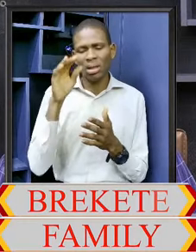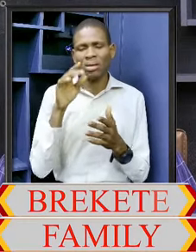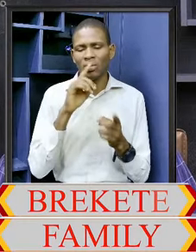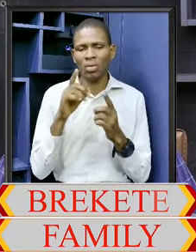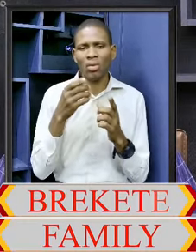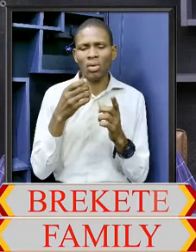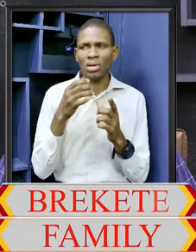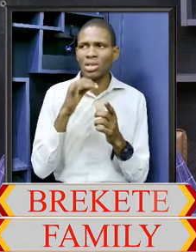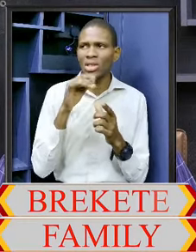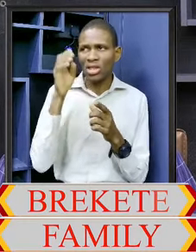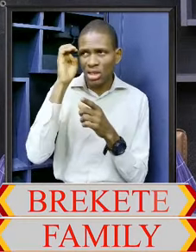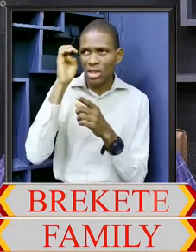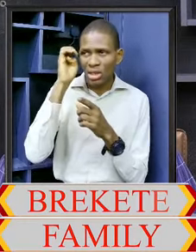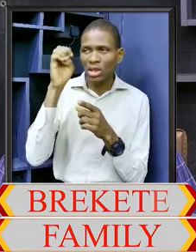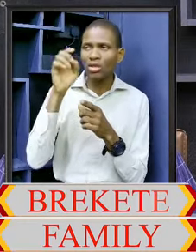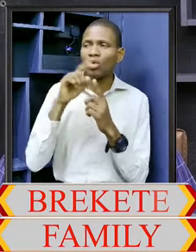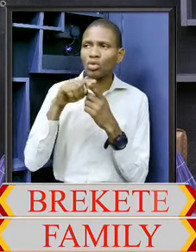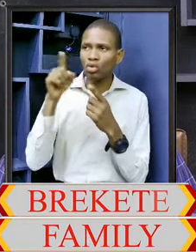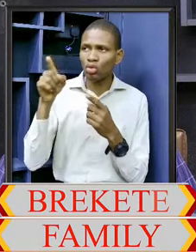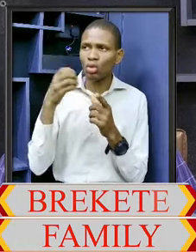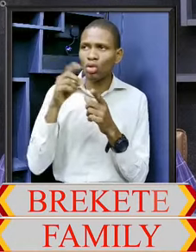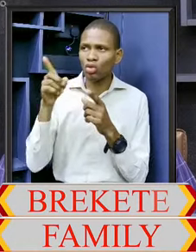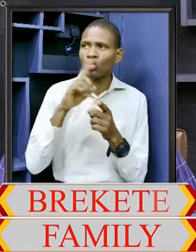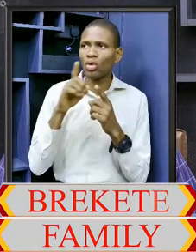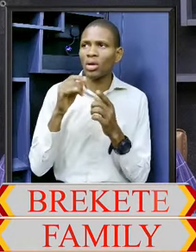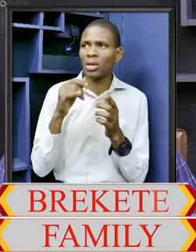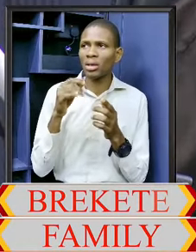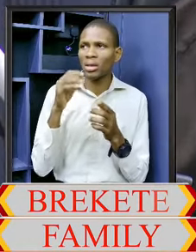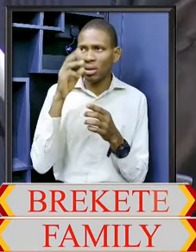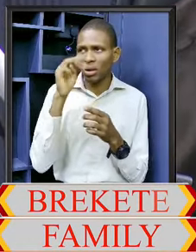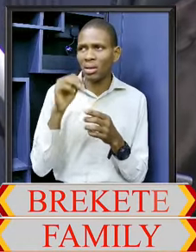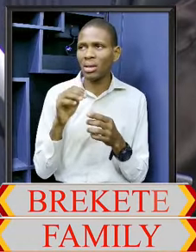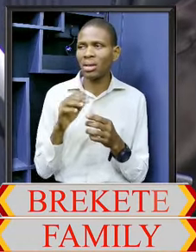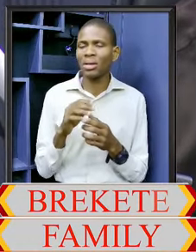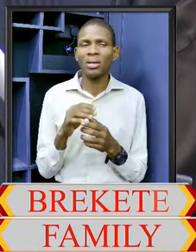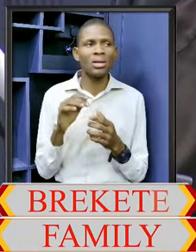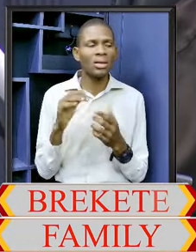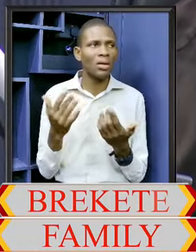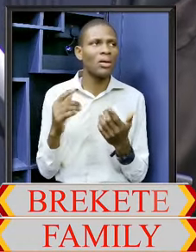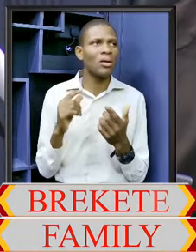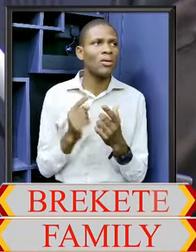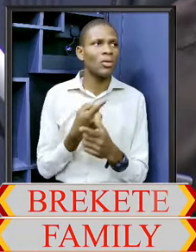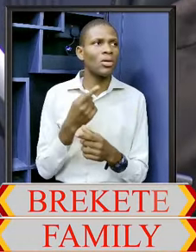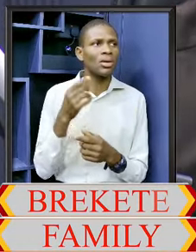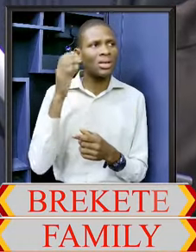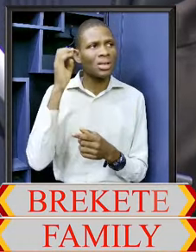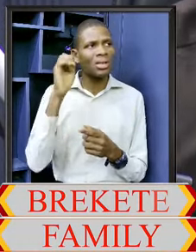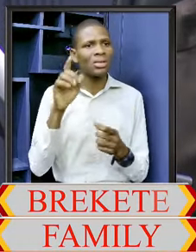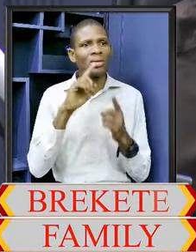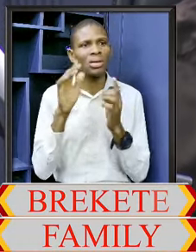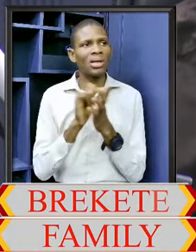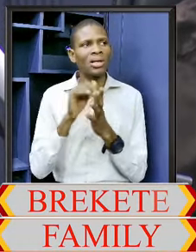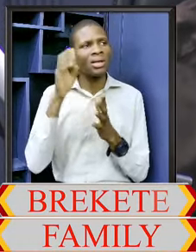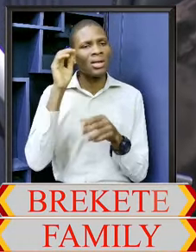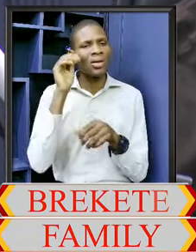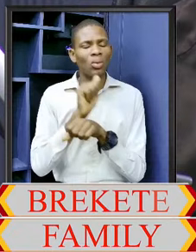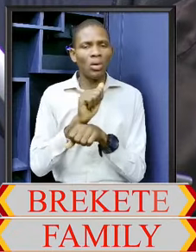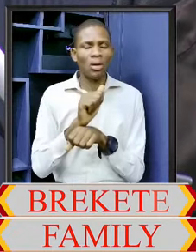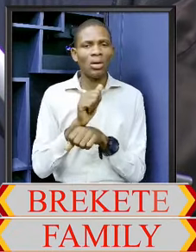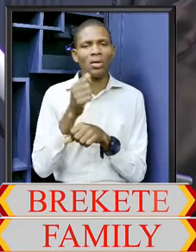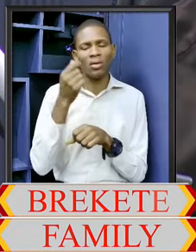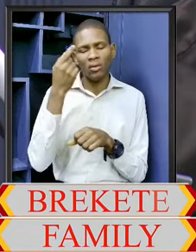talk them, or now waiting it talk to you first, can't change them. Okay. Now because wait. First you tell me, say, in talk, say, it they work for